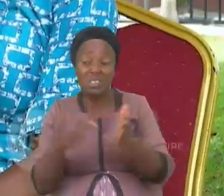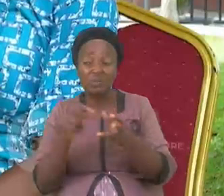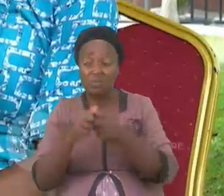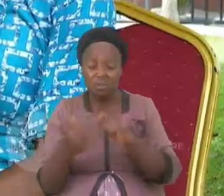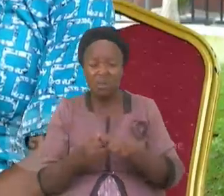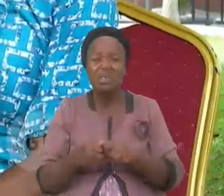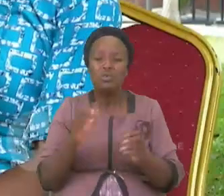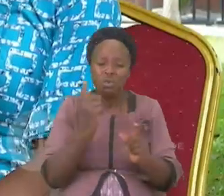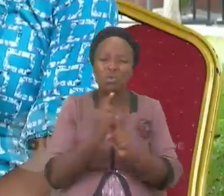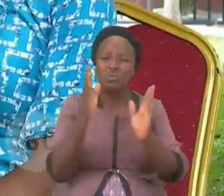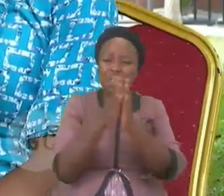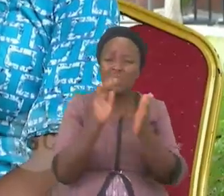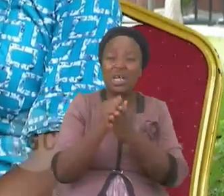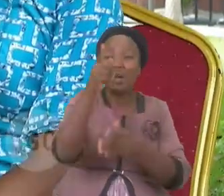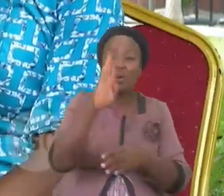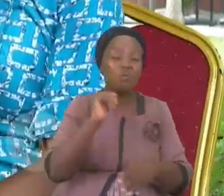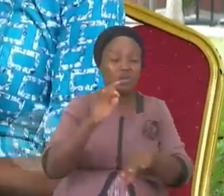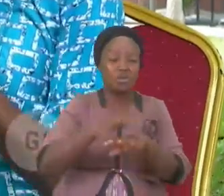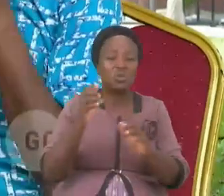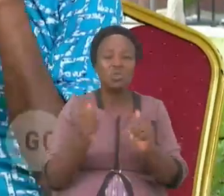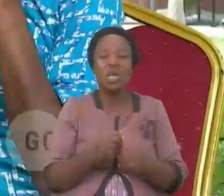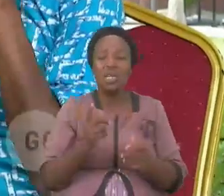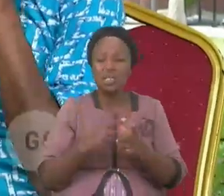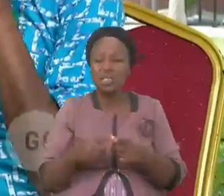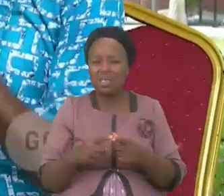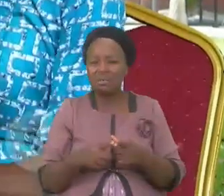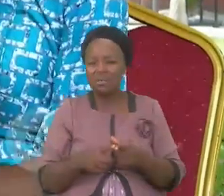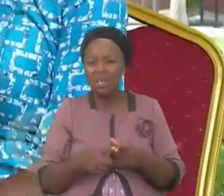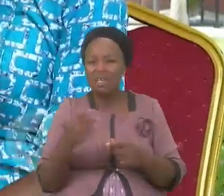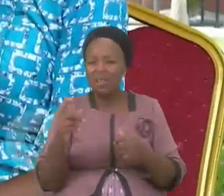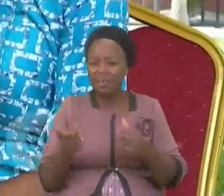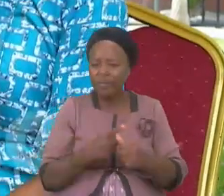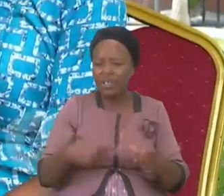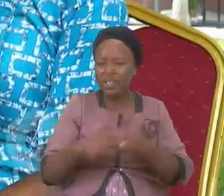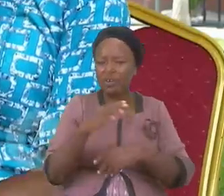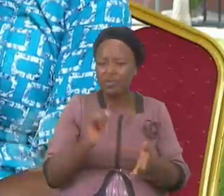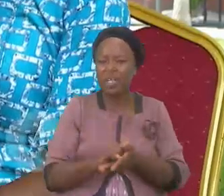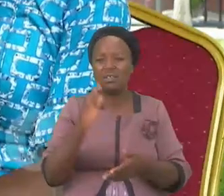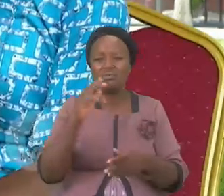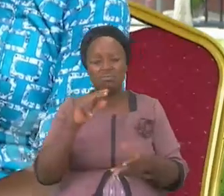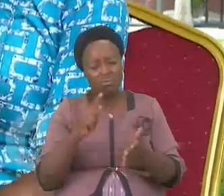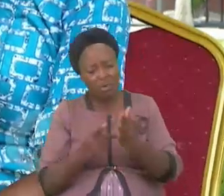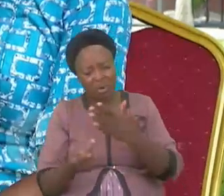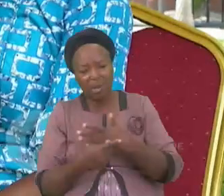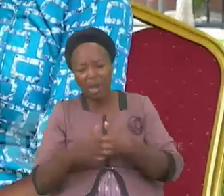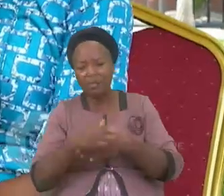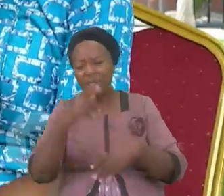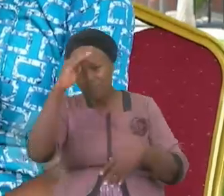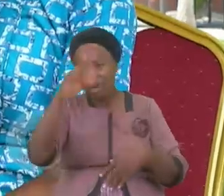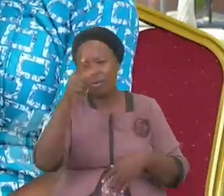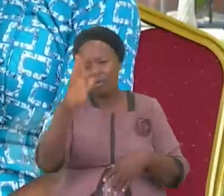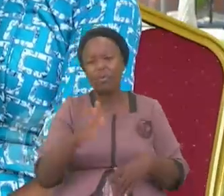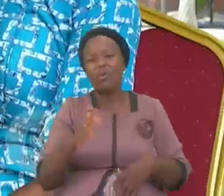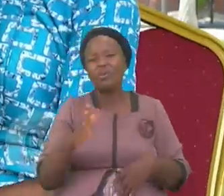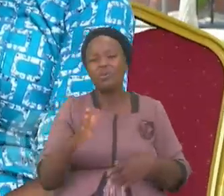crusade, after the man of God prayed, she said that something left her ear. She shouted, the auntie that was with her, they called